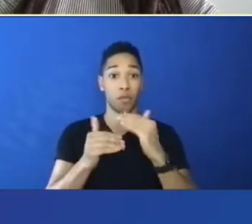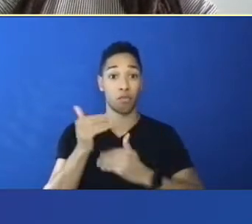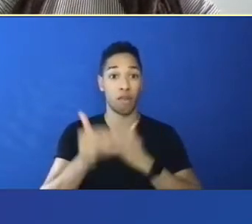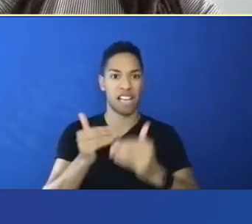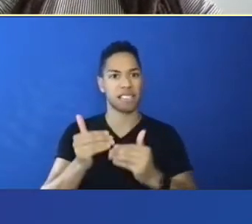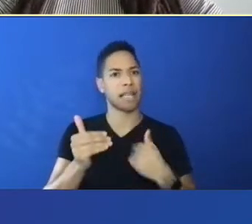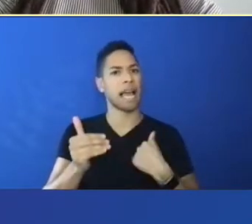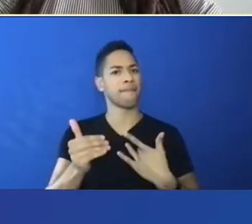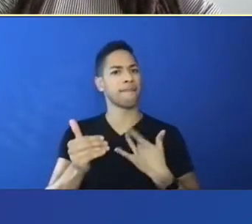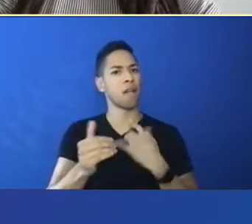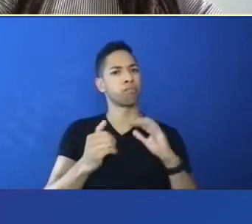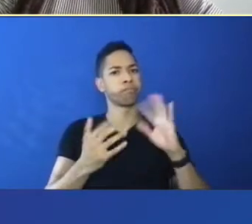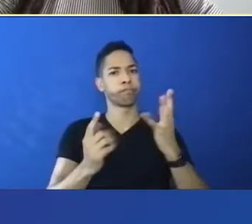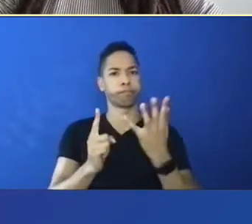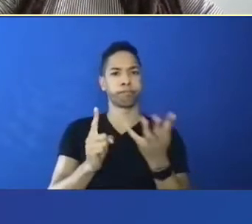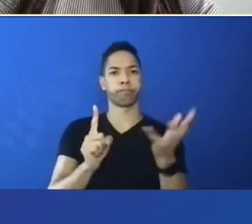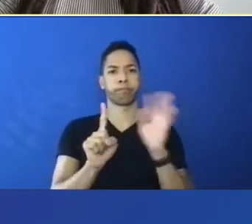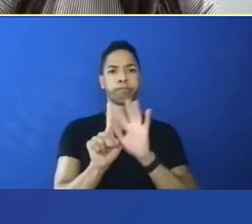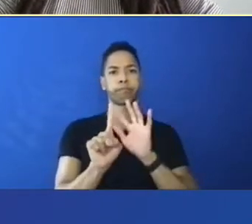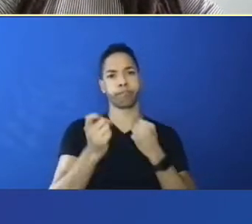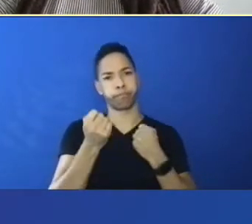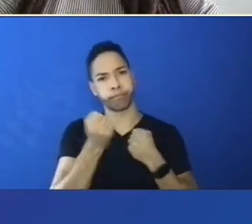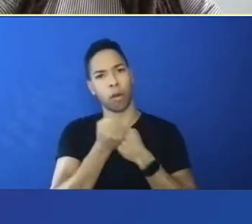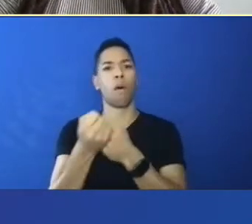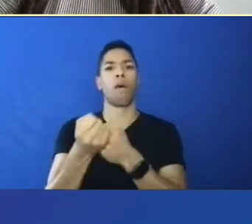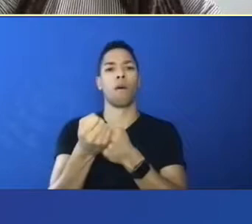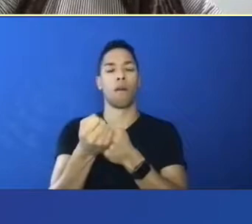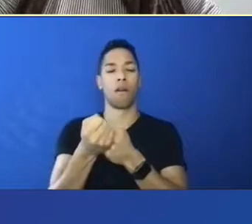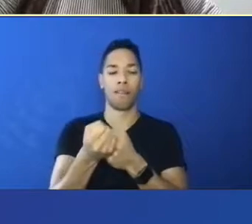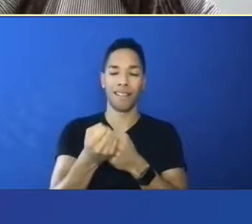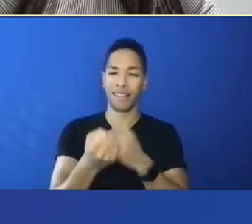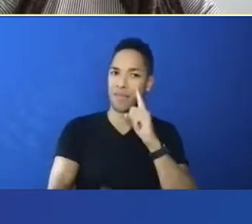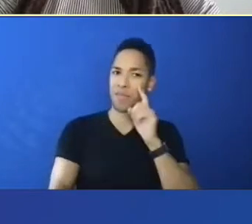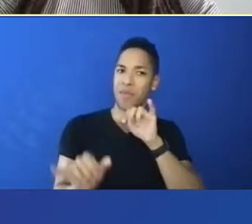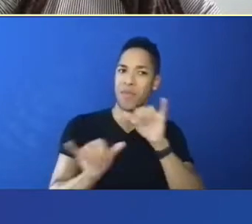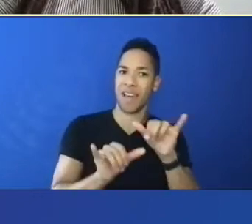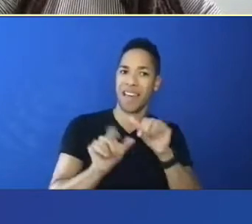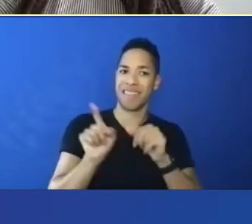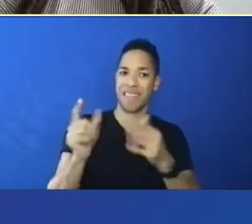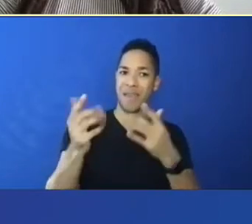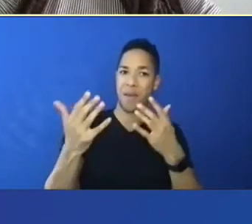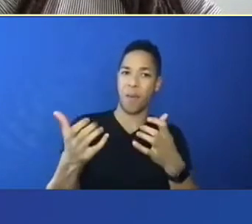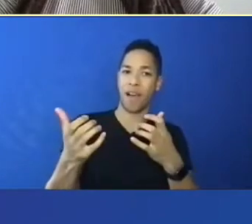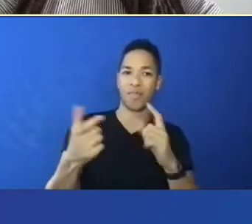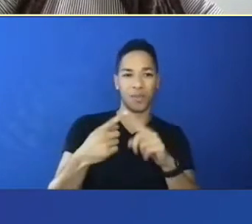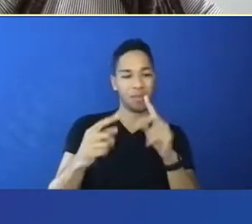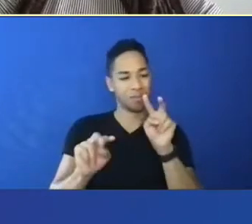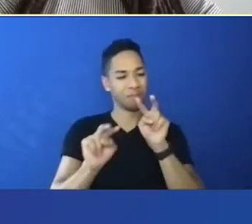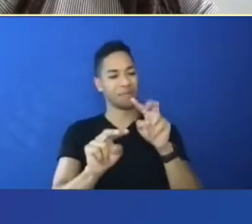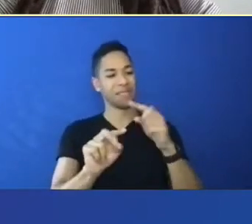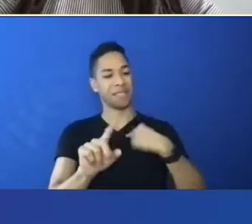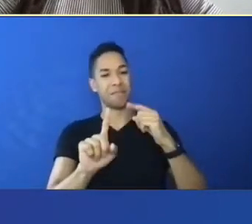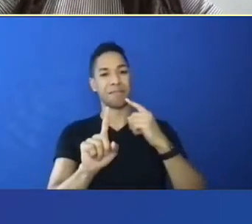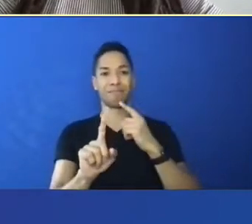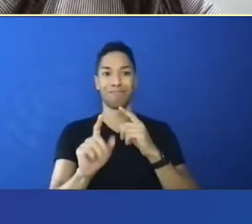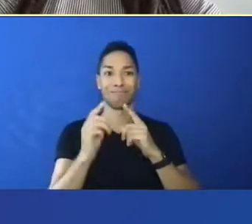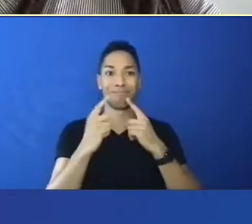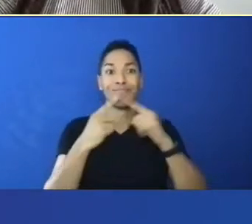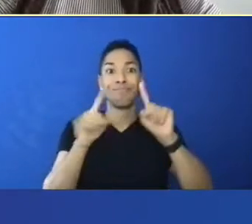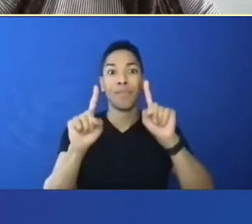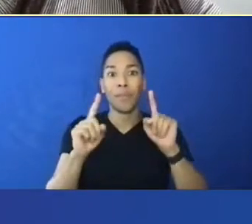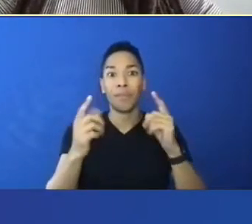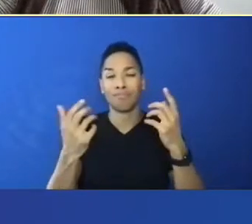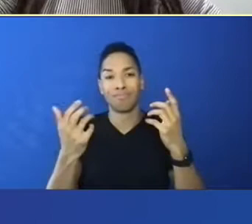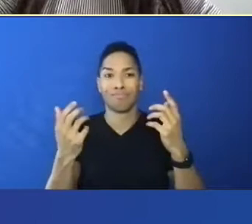me. And so to have that support, you know, I felt like they wanted to see me win and they were rooting for me. And that was needed. That was